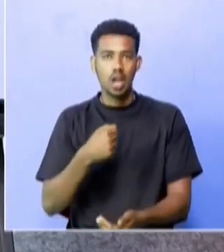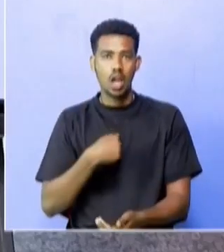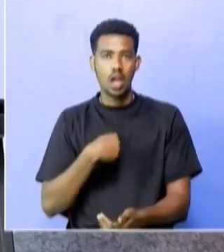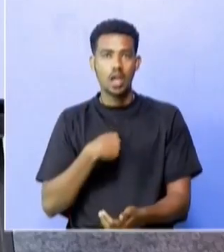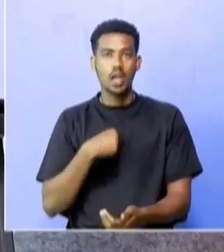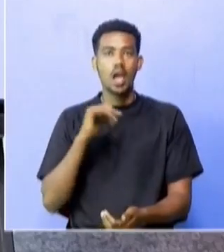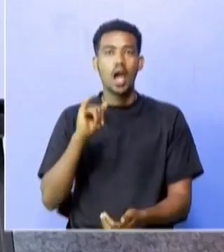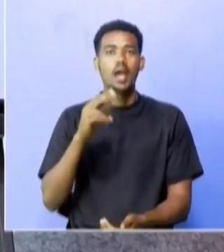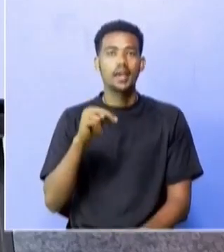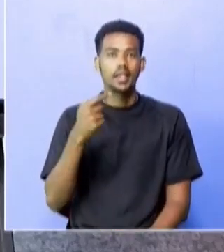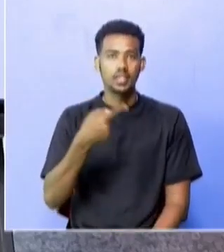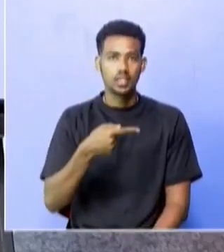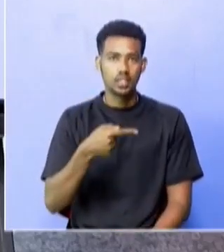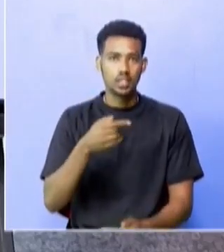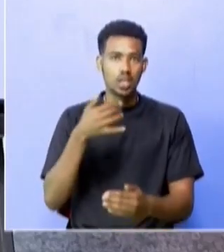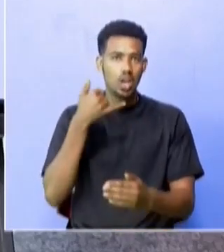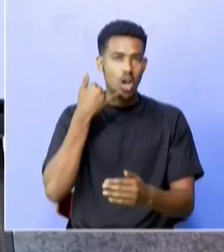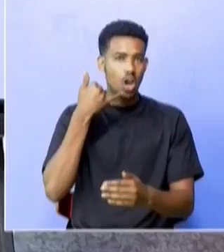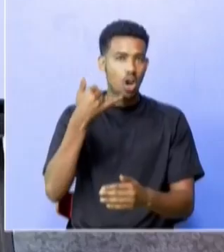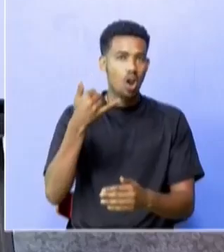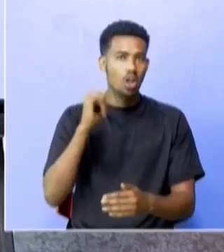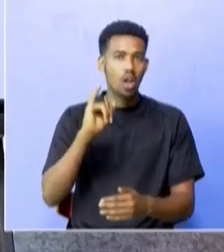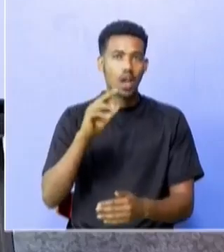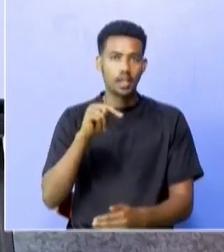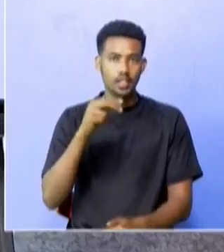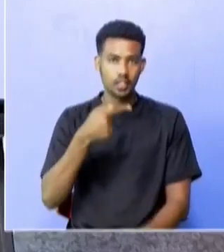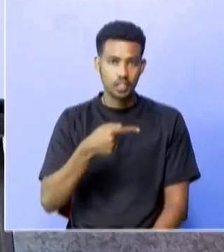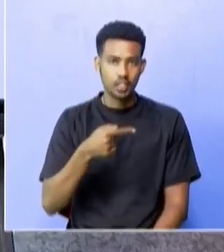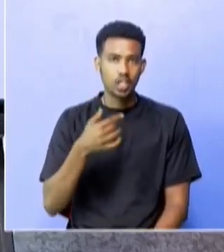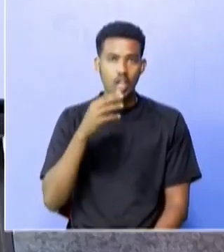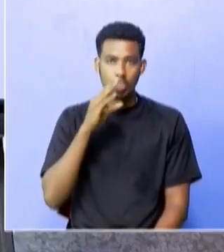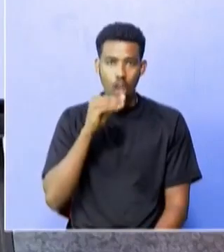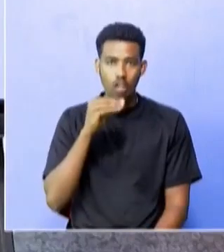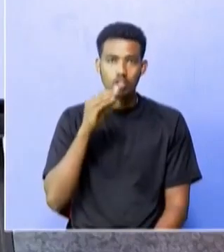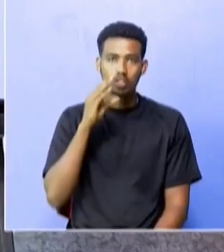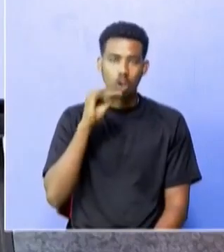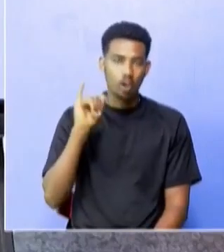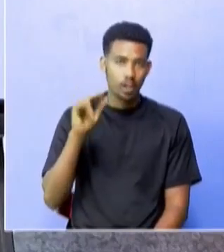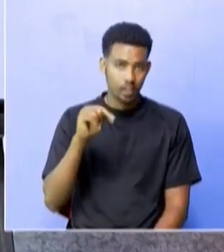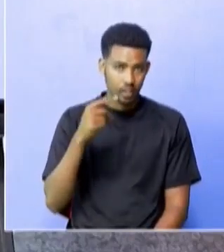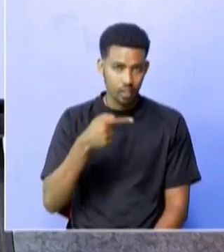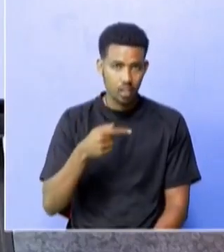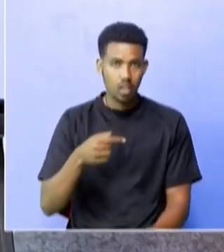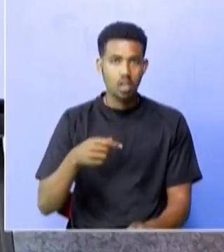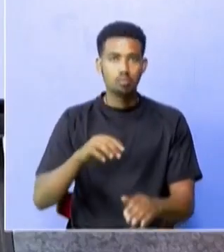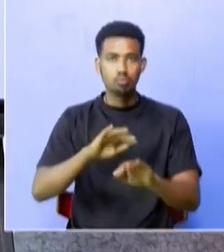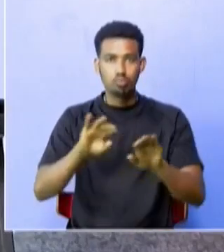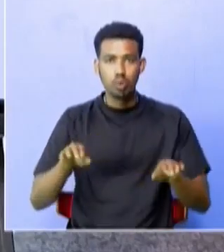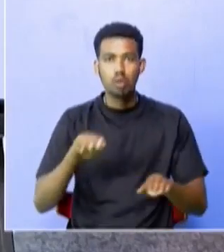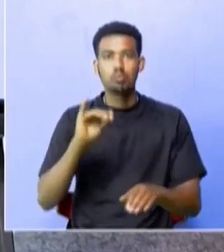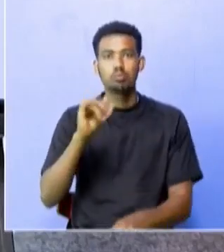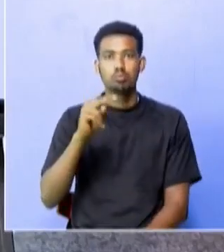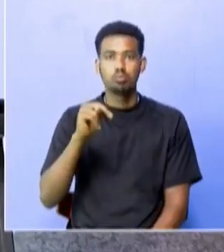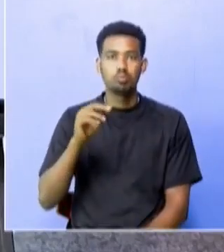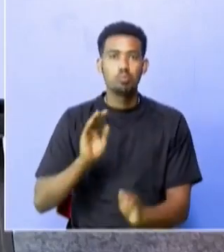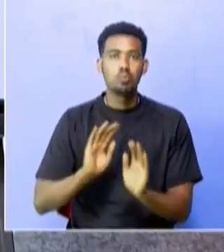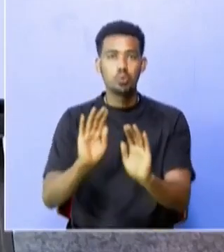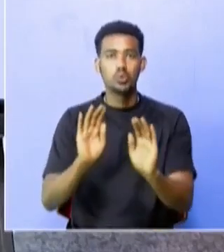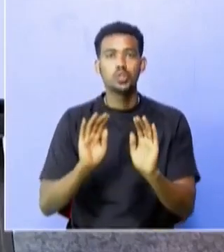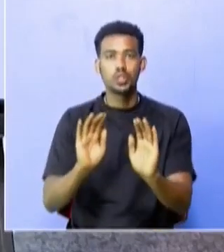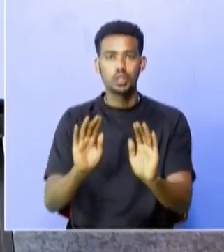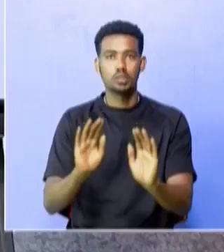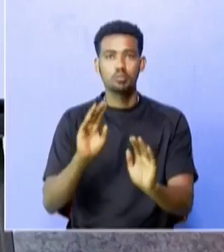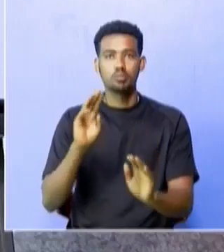ing. Call, calling, talk, talking, pull, pulling, push,